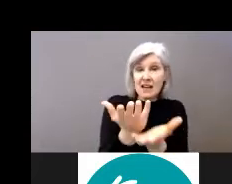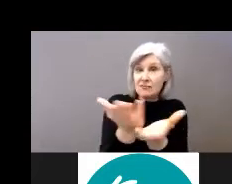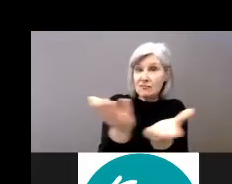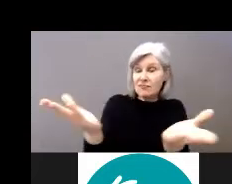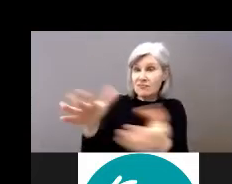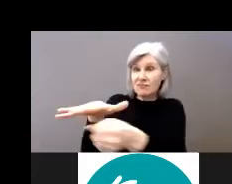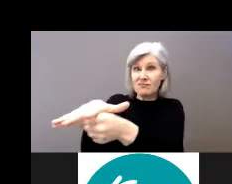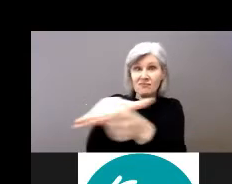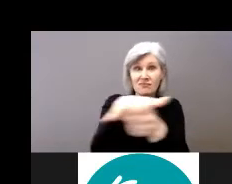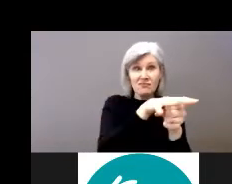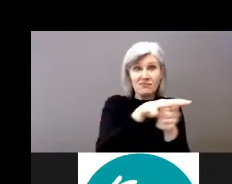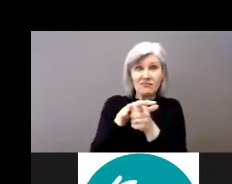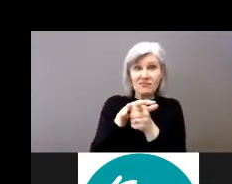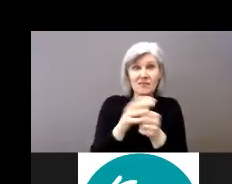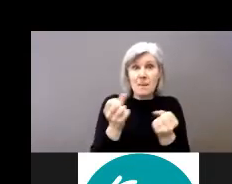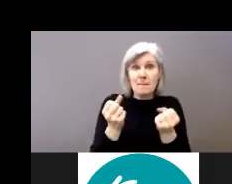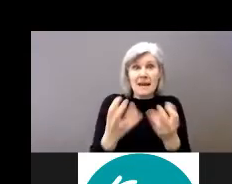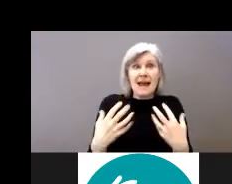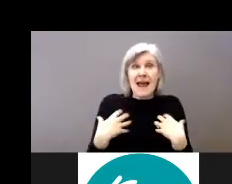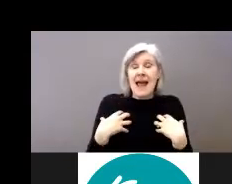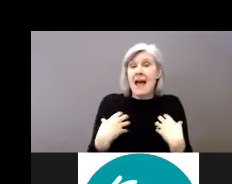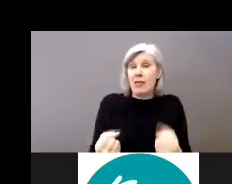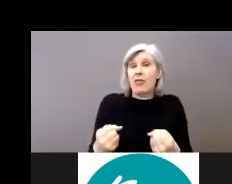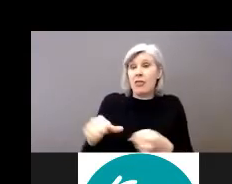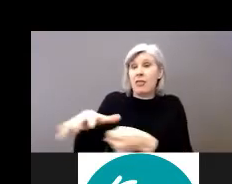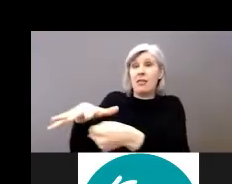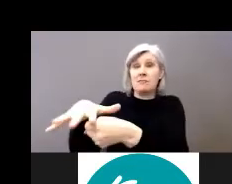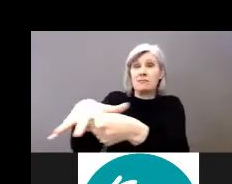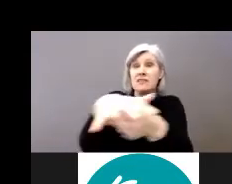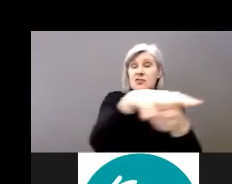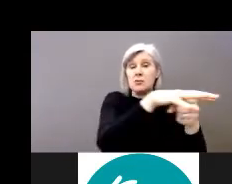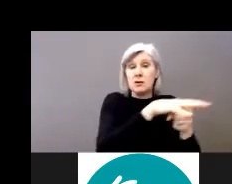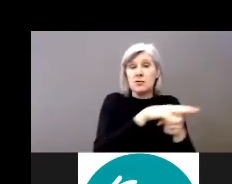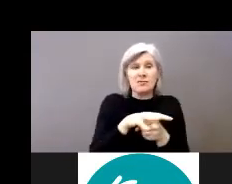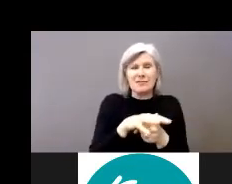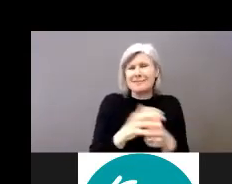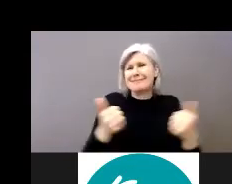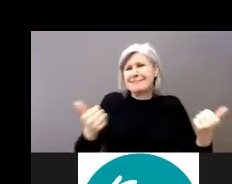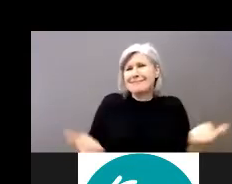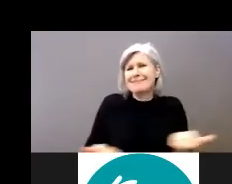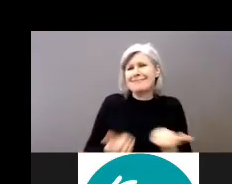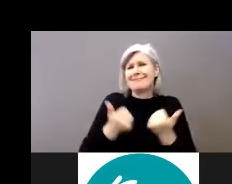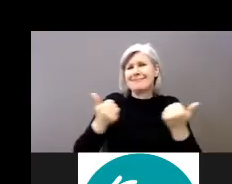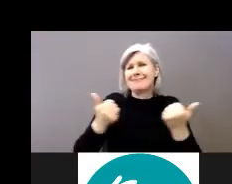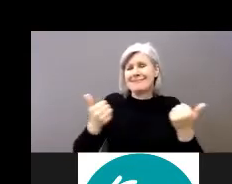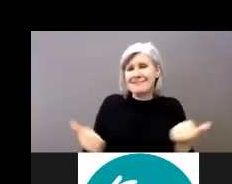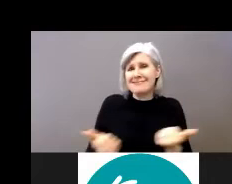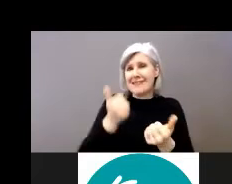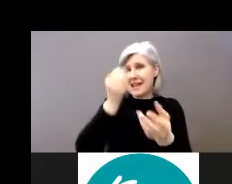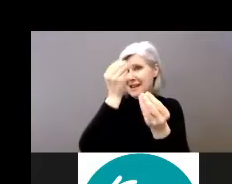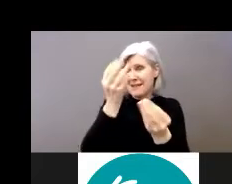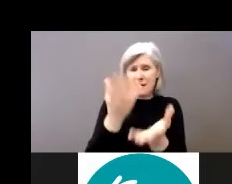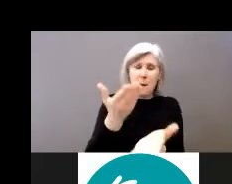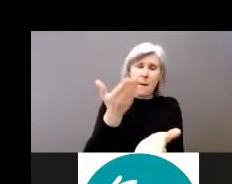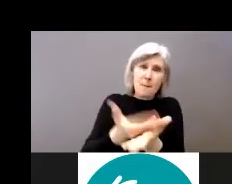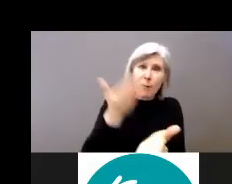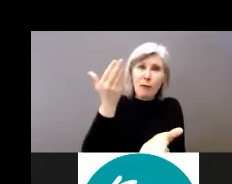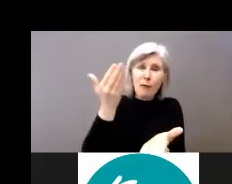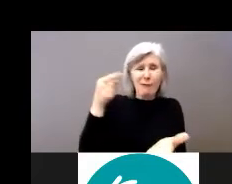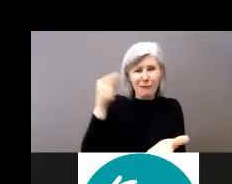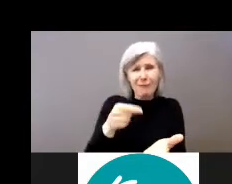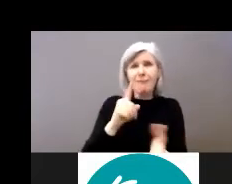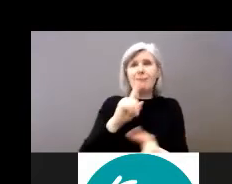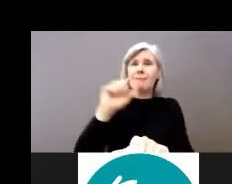data is just, we've got mountains of evidence now that this is real. It's not just someone coming up with